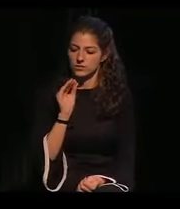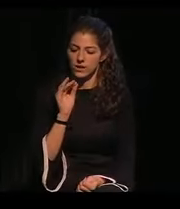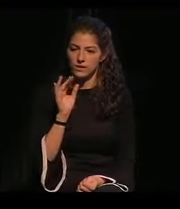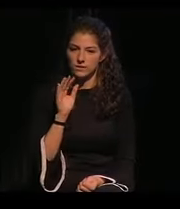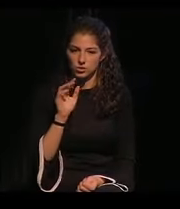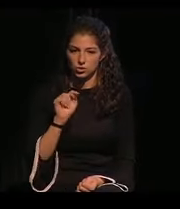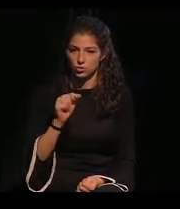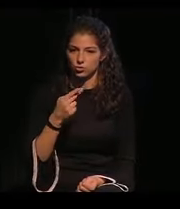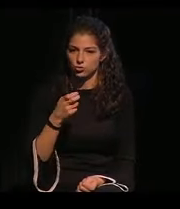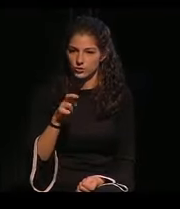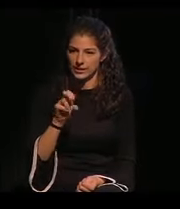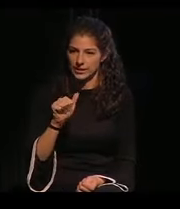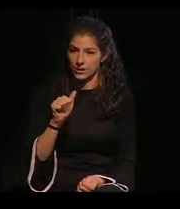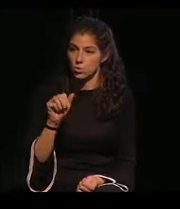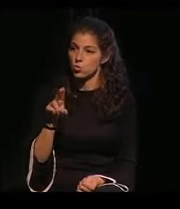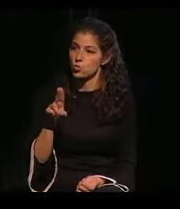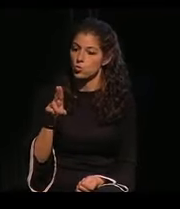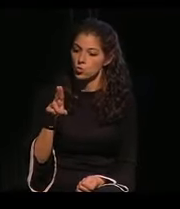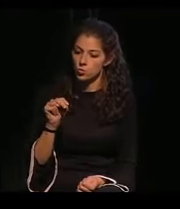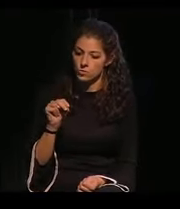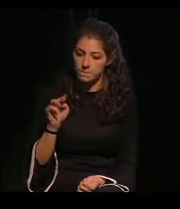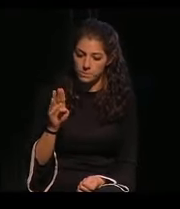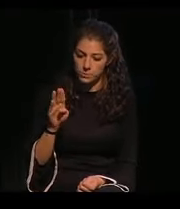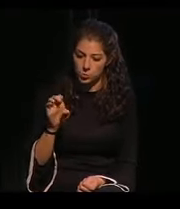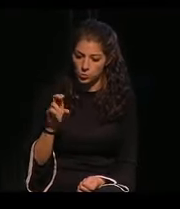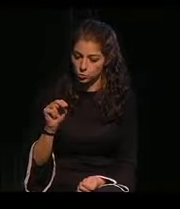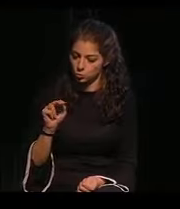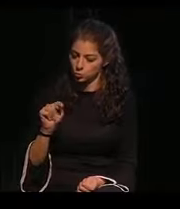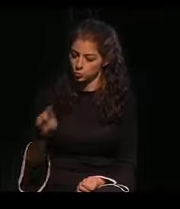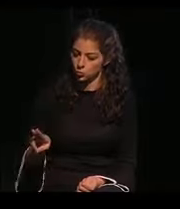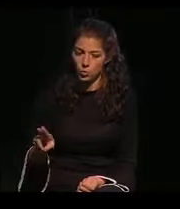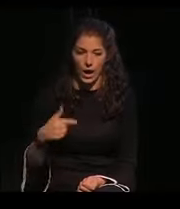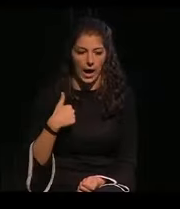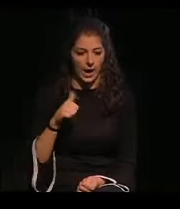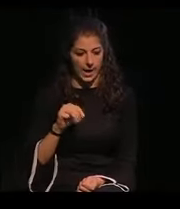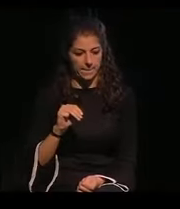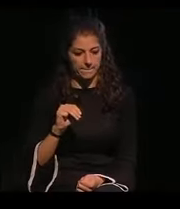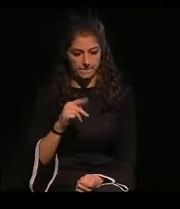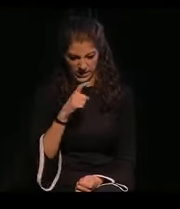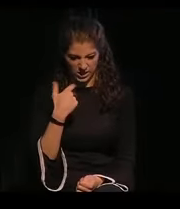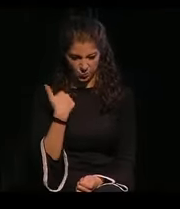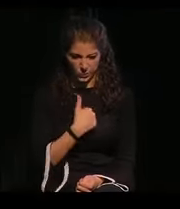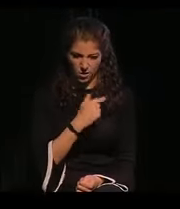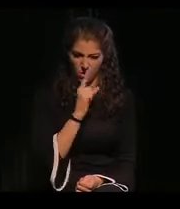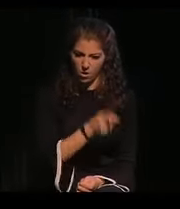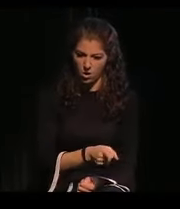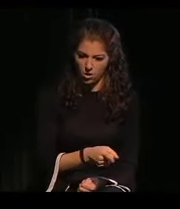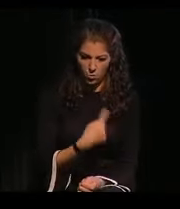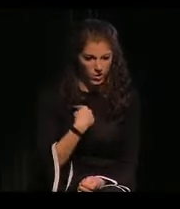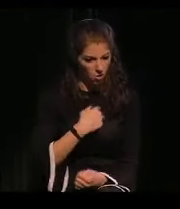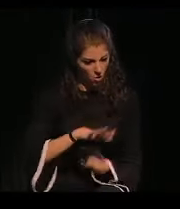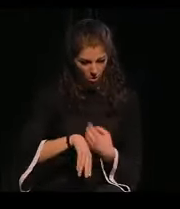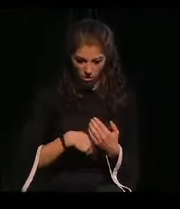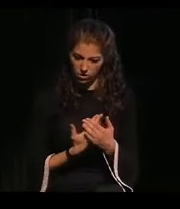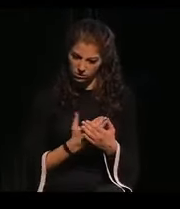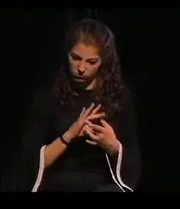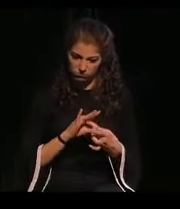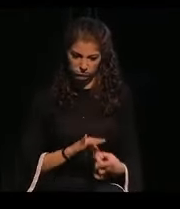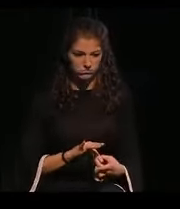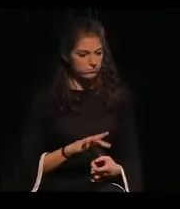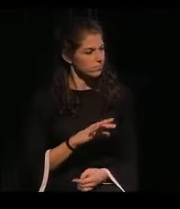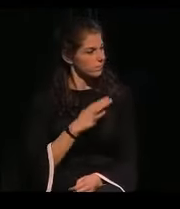Teresa said is Ubuntu, right? Which means I am because we are, which means that we are all directly